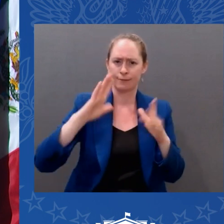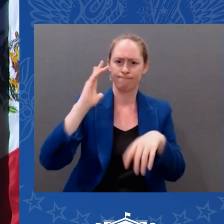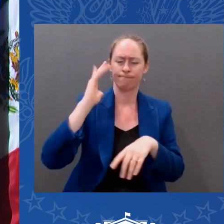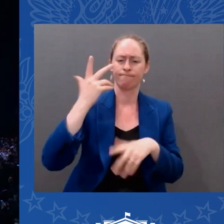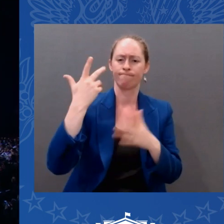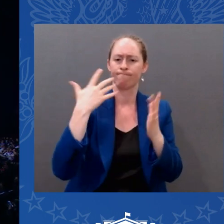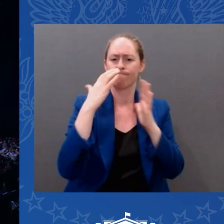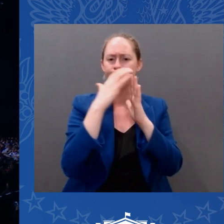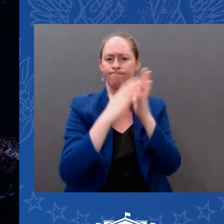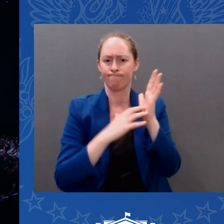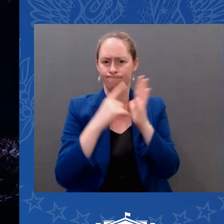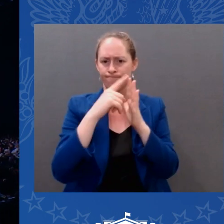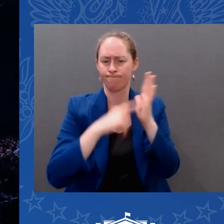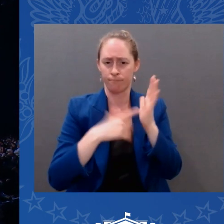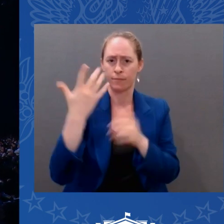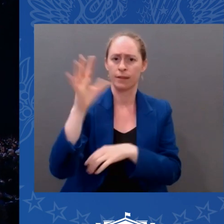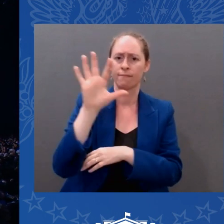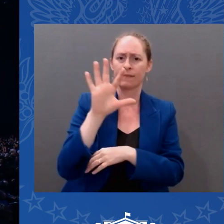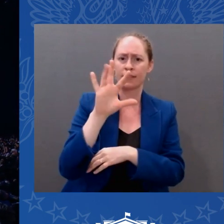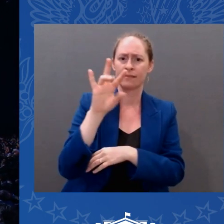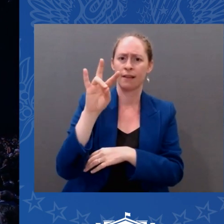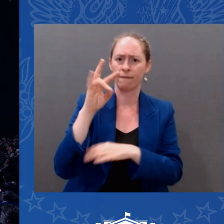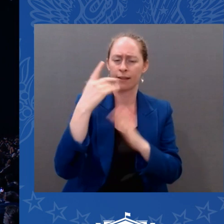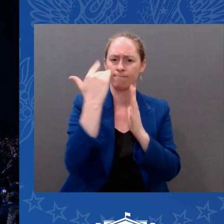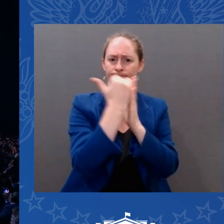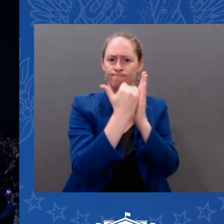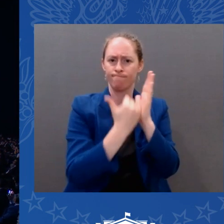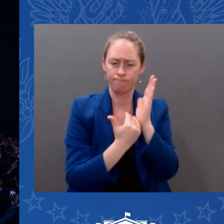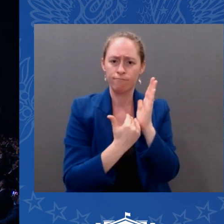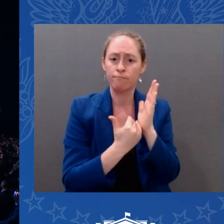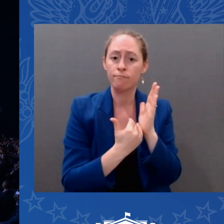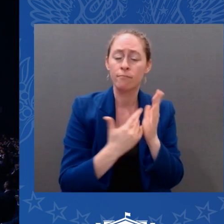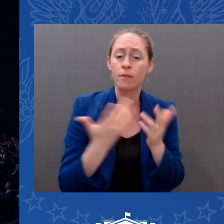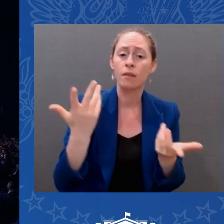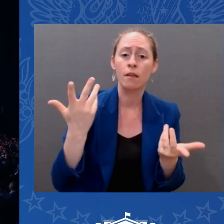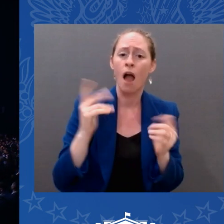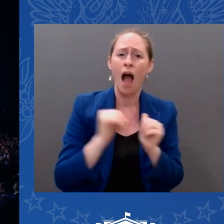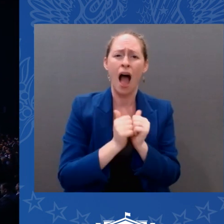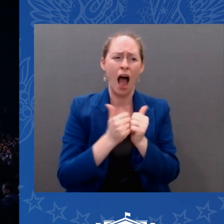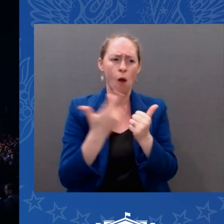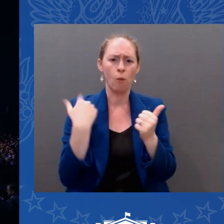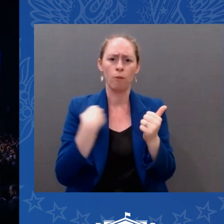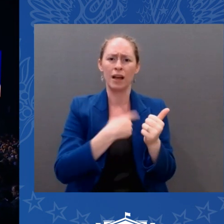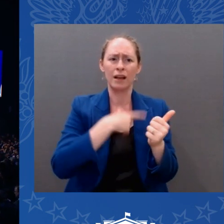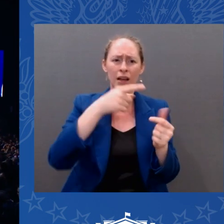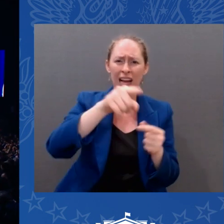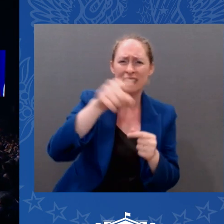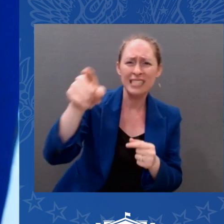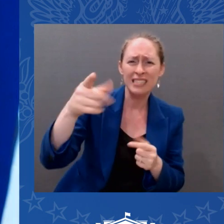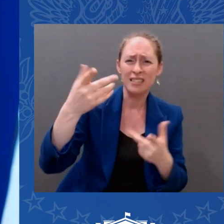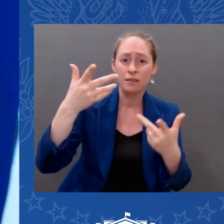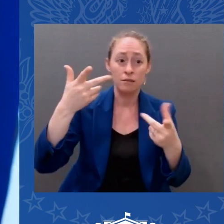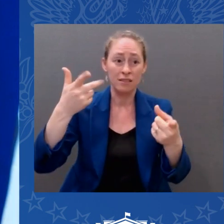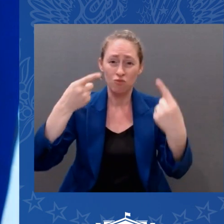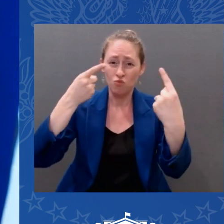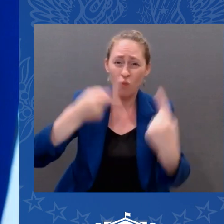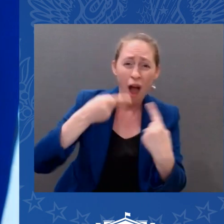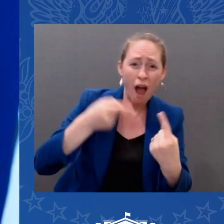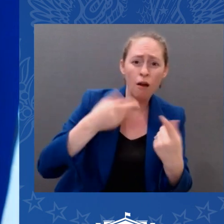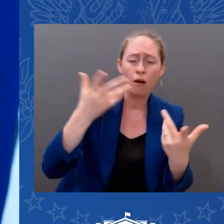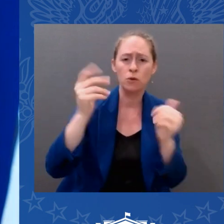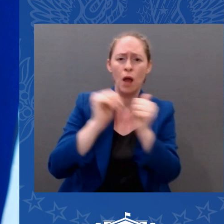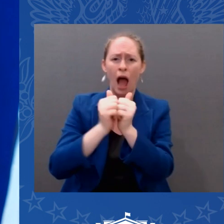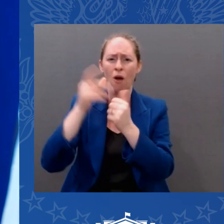countries to combat and eradicate, discourage, and strengthen democratic